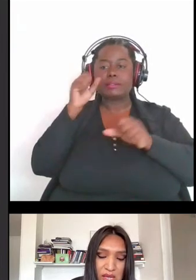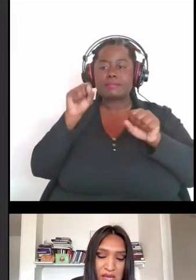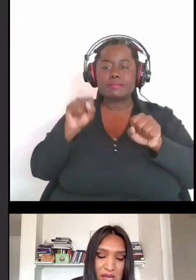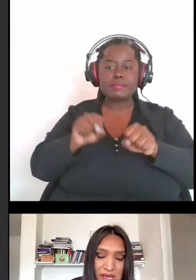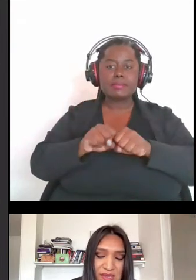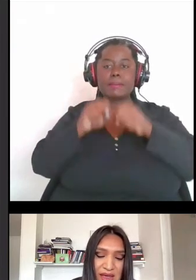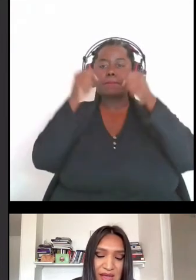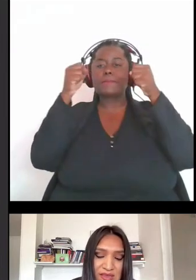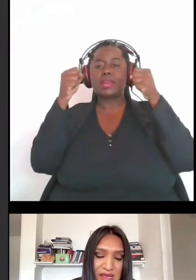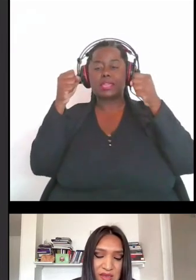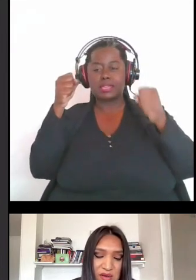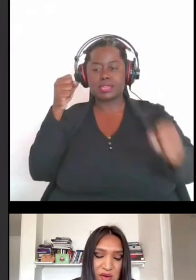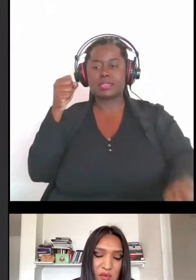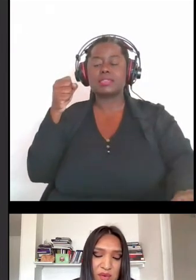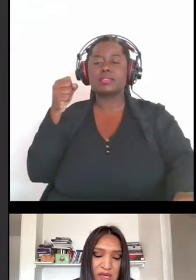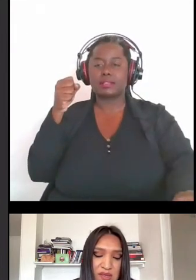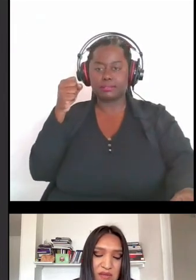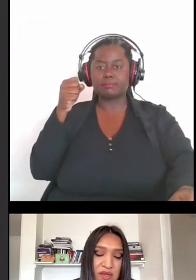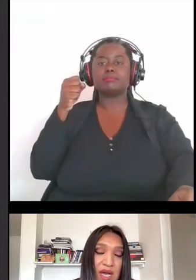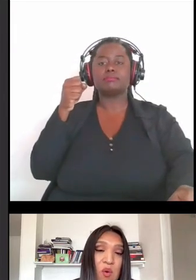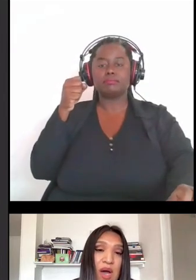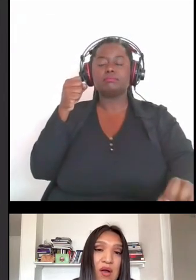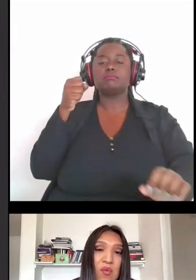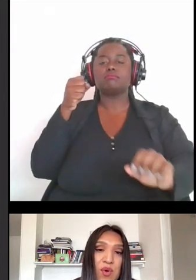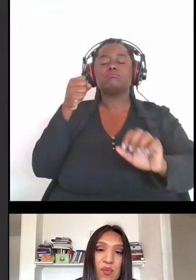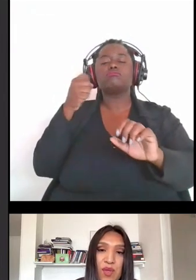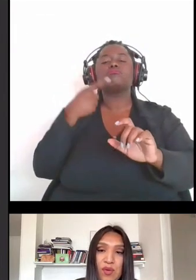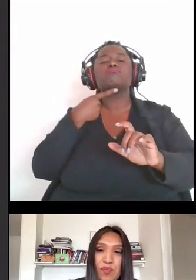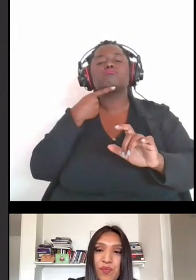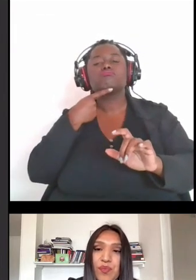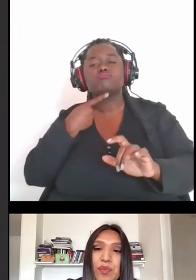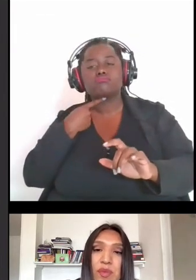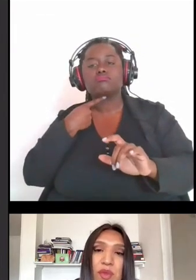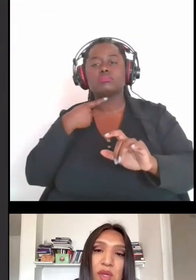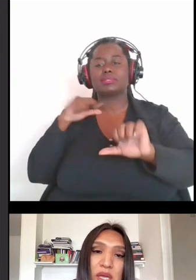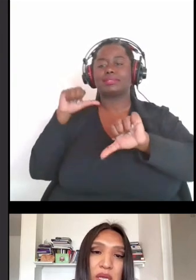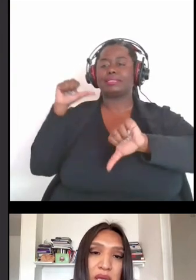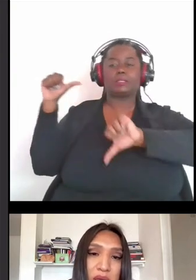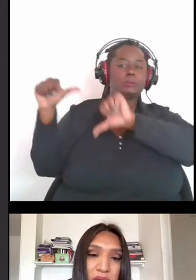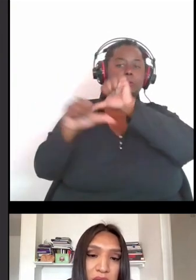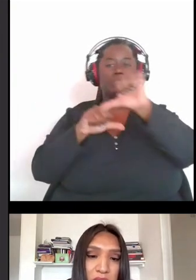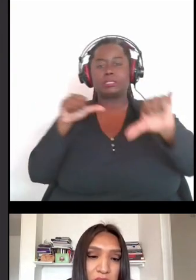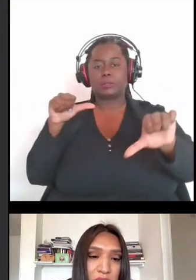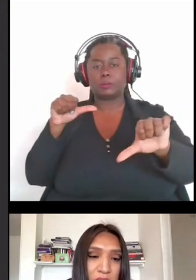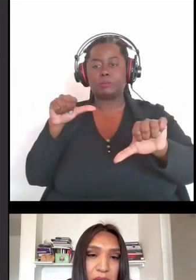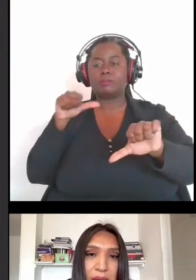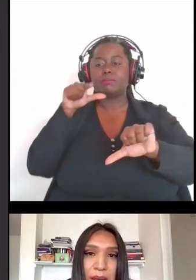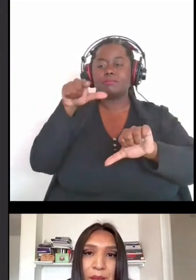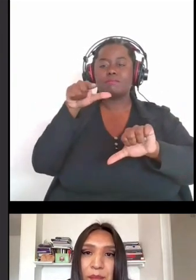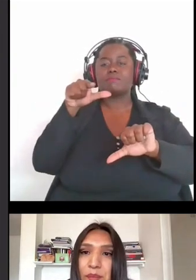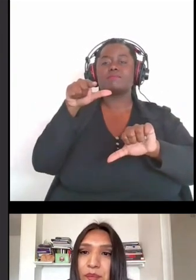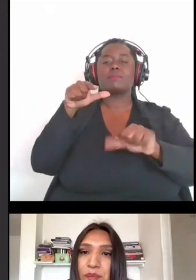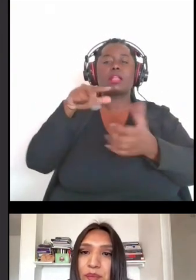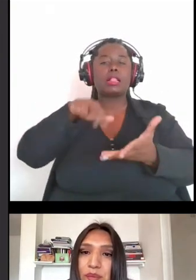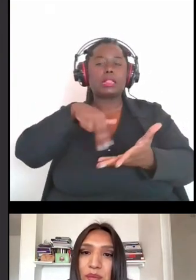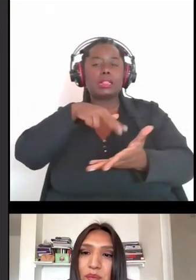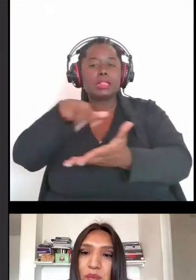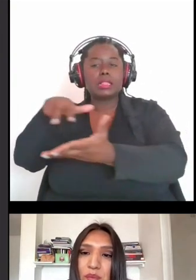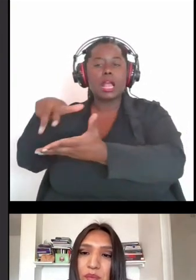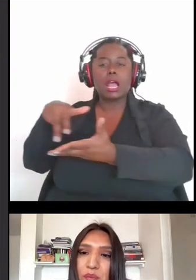the gray mass of the day-to-day lives in pursuing transformation this